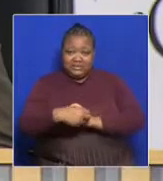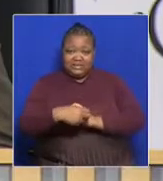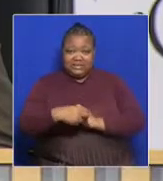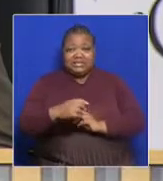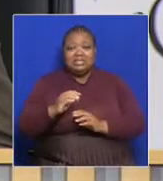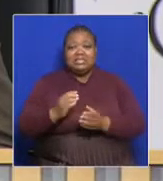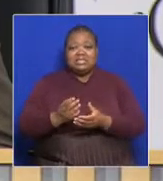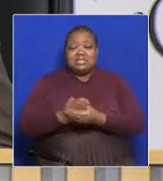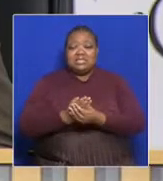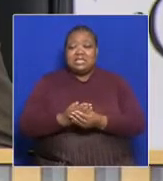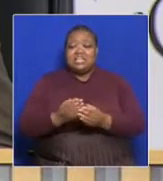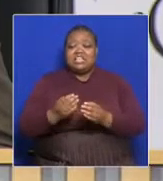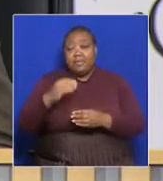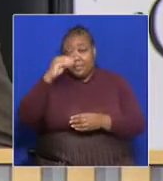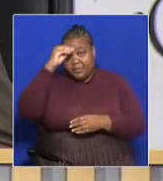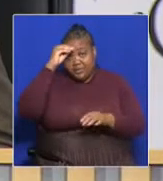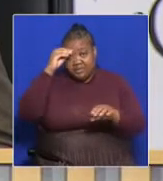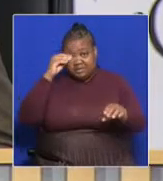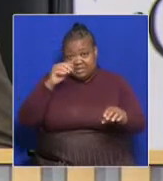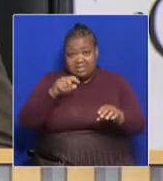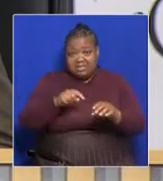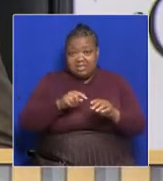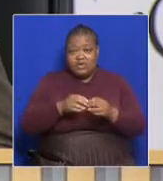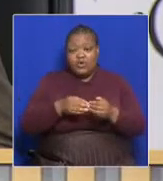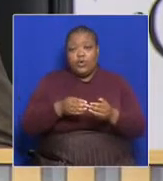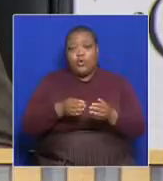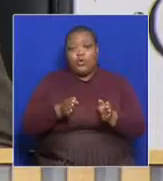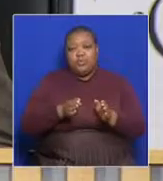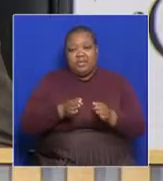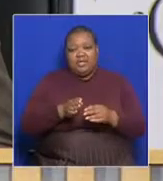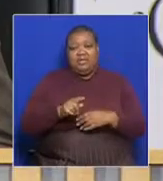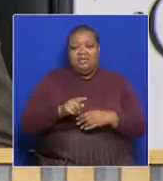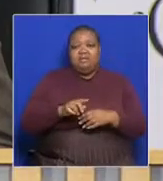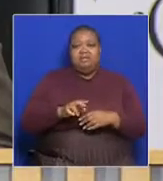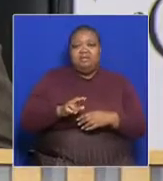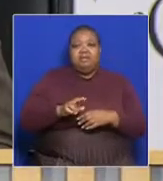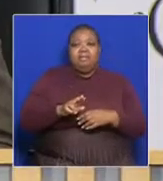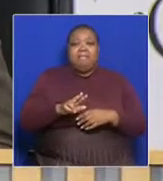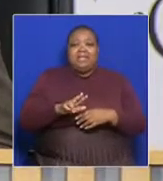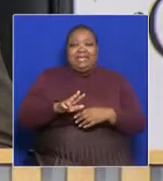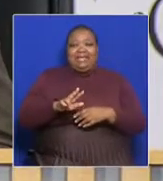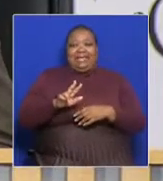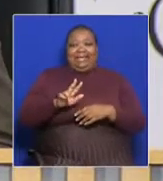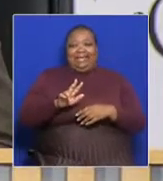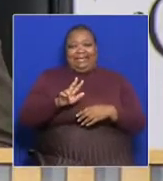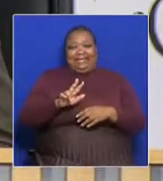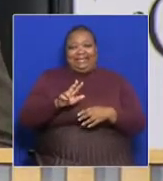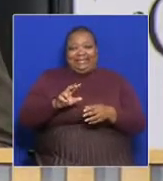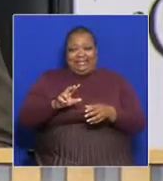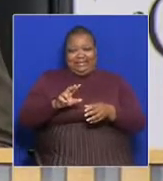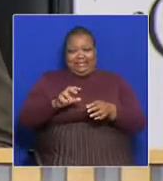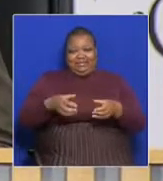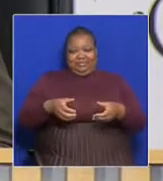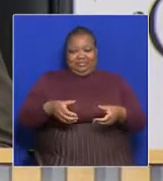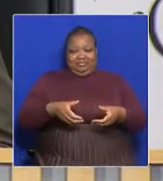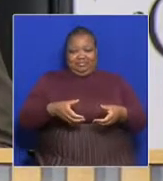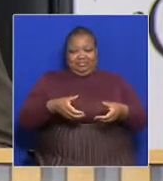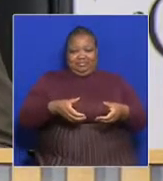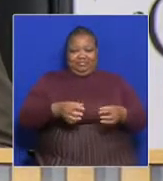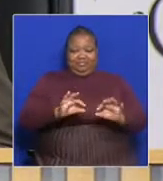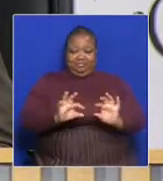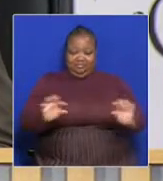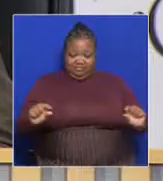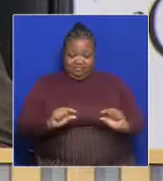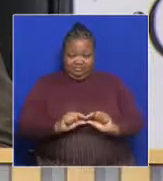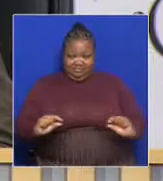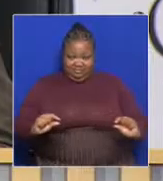thieving, but 8 tons eventually was lost. That's one incident with Malvern Station.